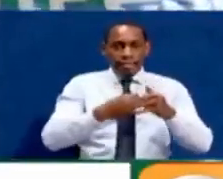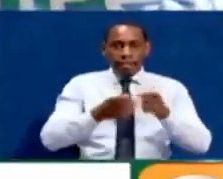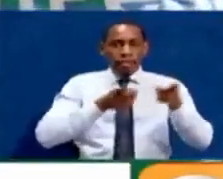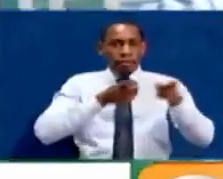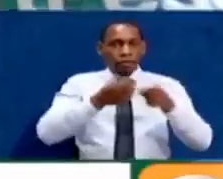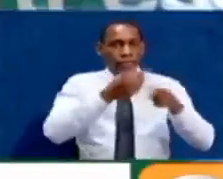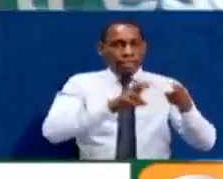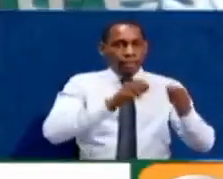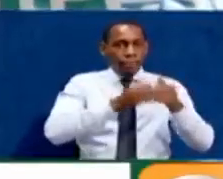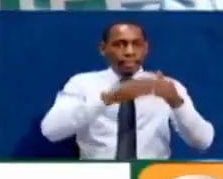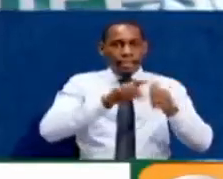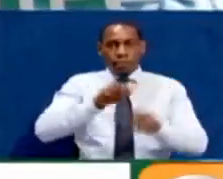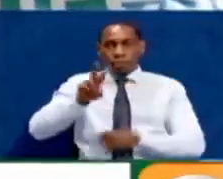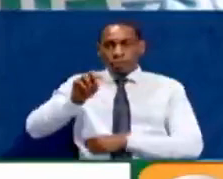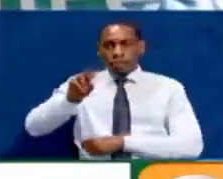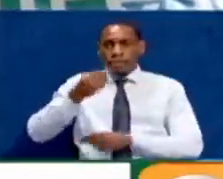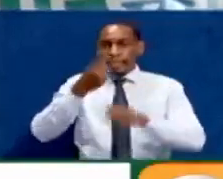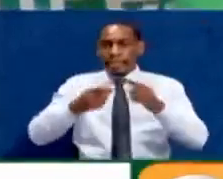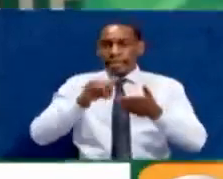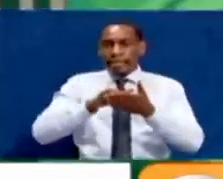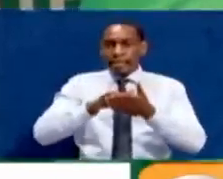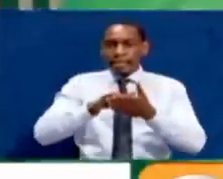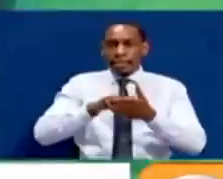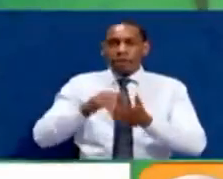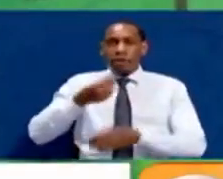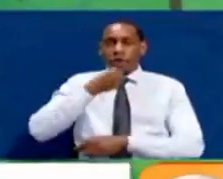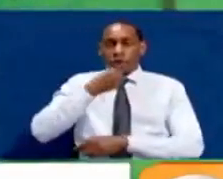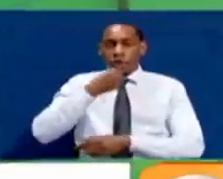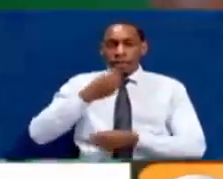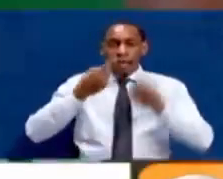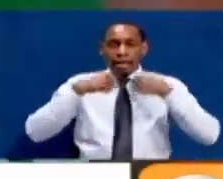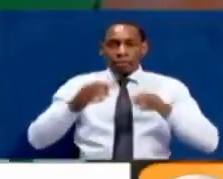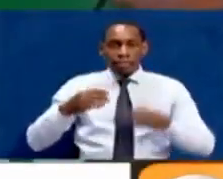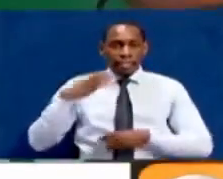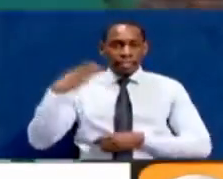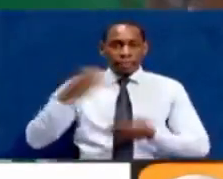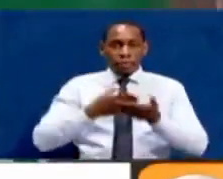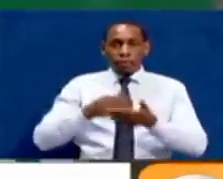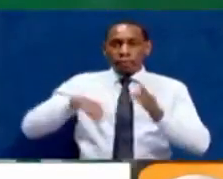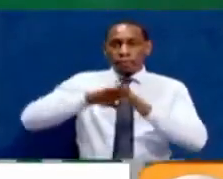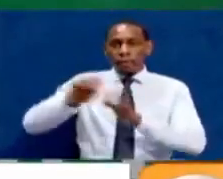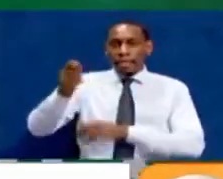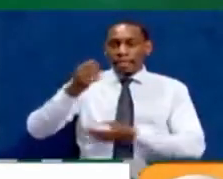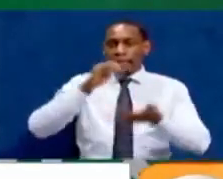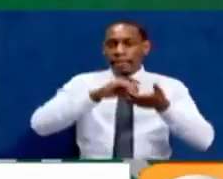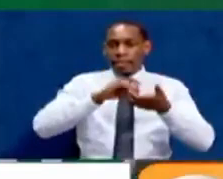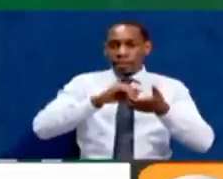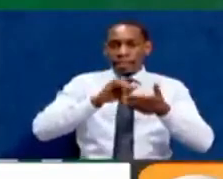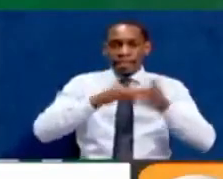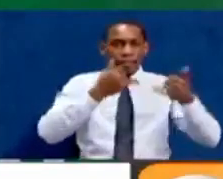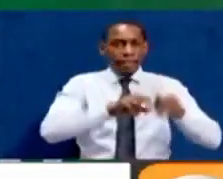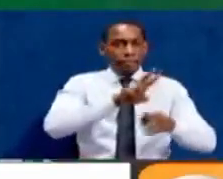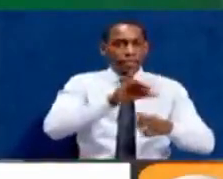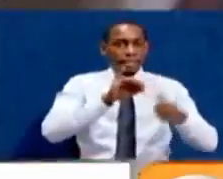the 2019-2020 season, which saw the Green Army controversially crowned champions by the Football Kenya Federation, having